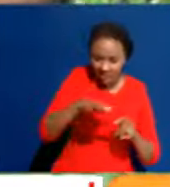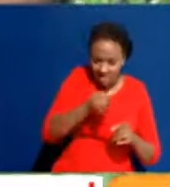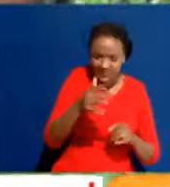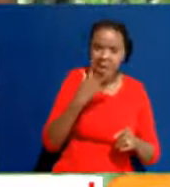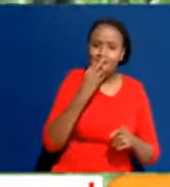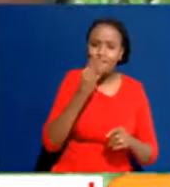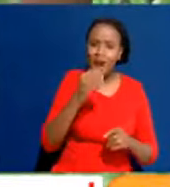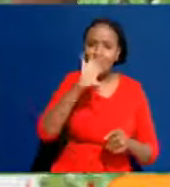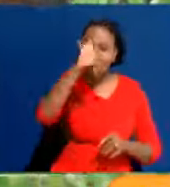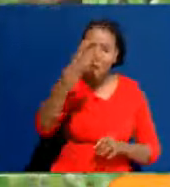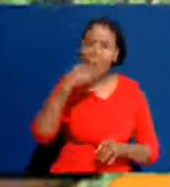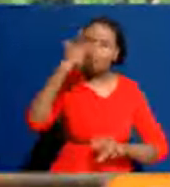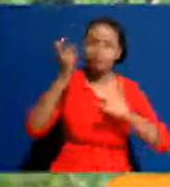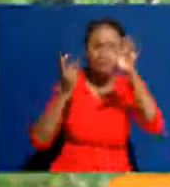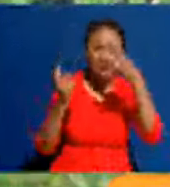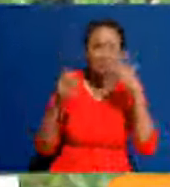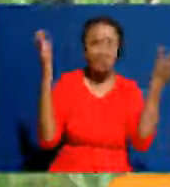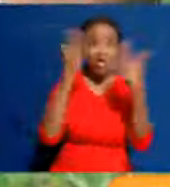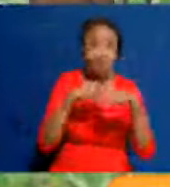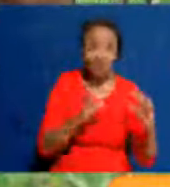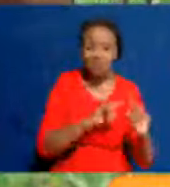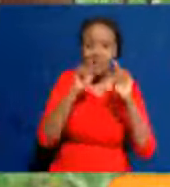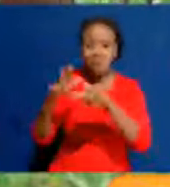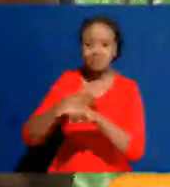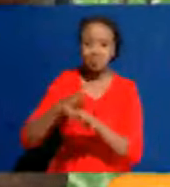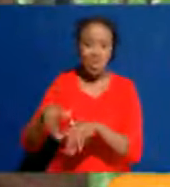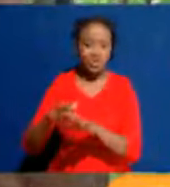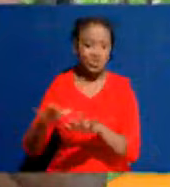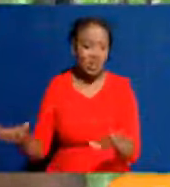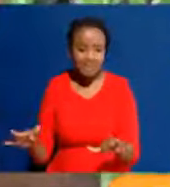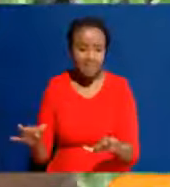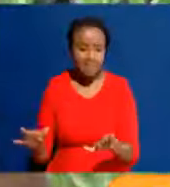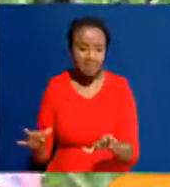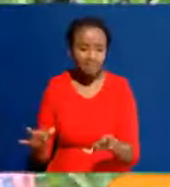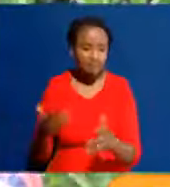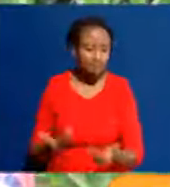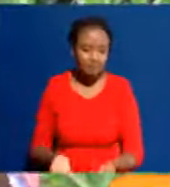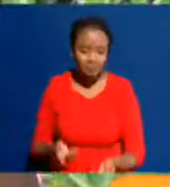maembe kubwa kubwa kama na kwisa na ingia kwa samba yangu. Na kula